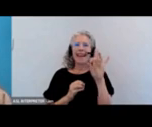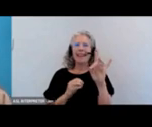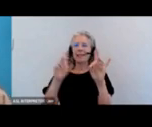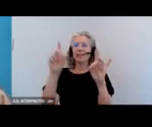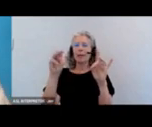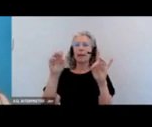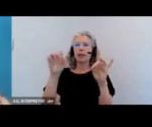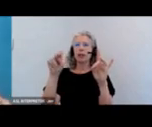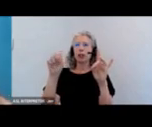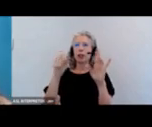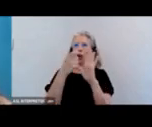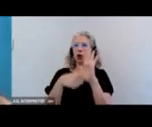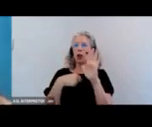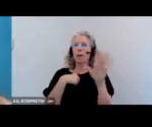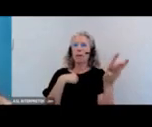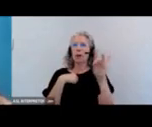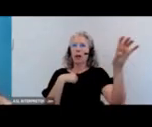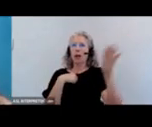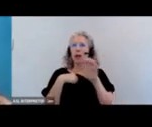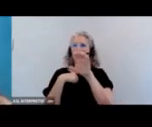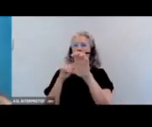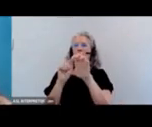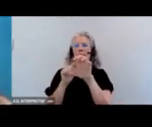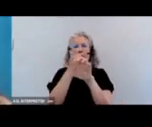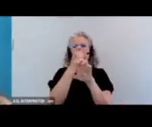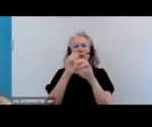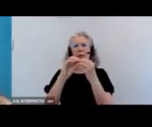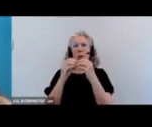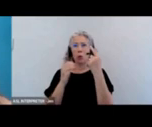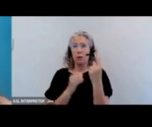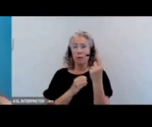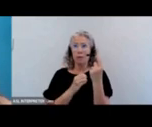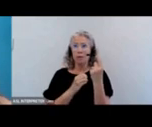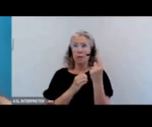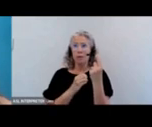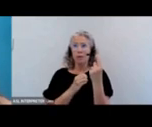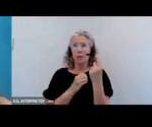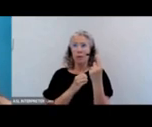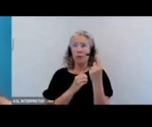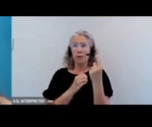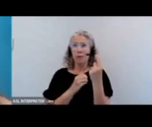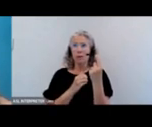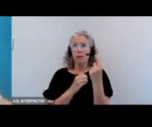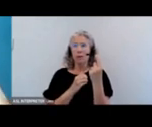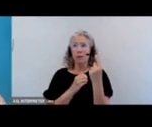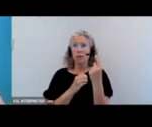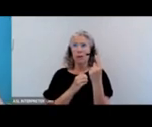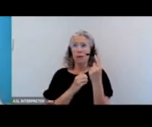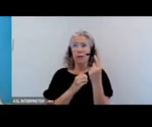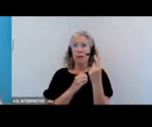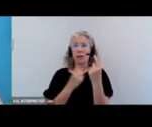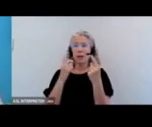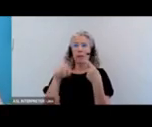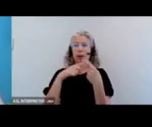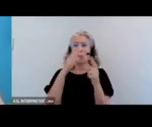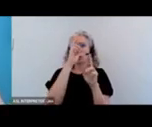article. And I thought it was so interesting that number one in the eight dimensions article was something about respect